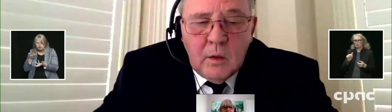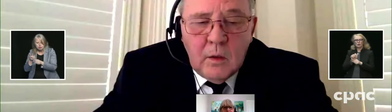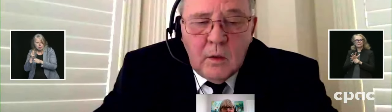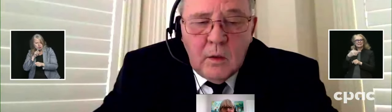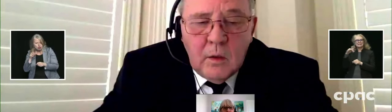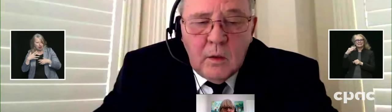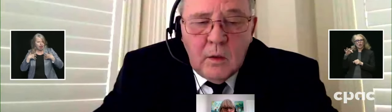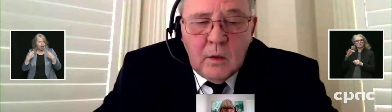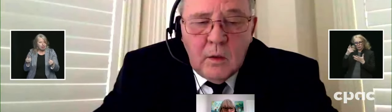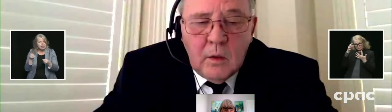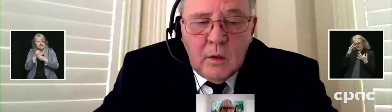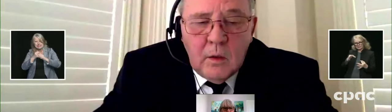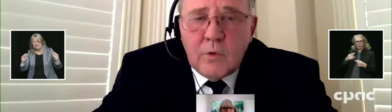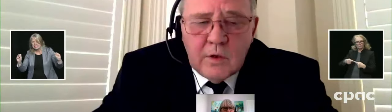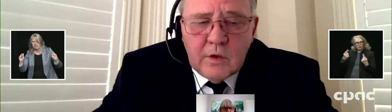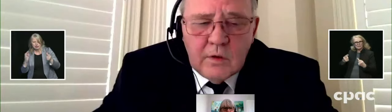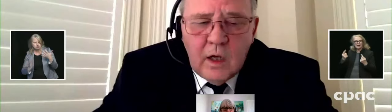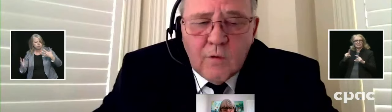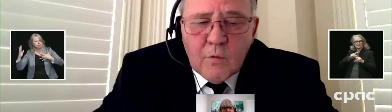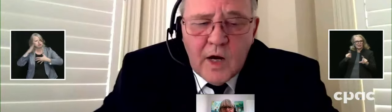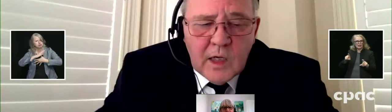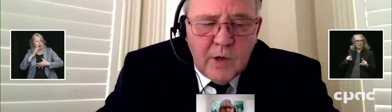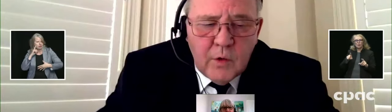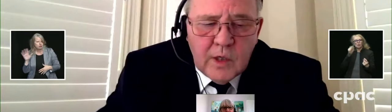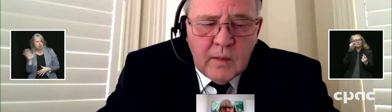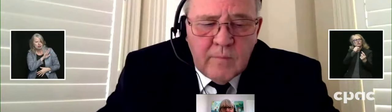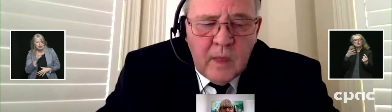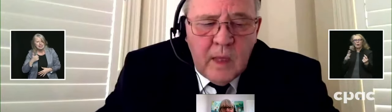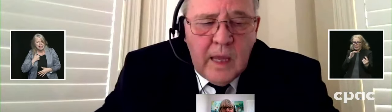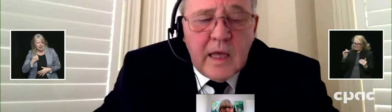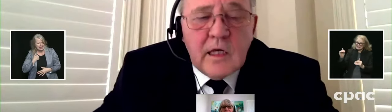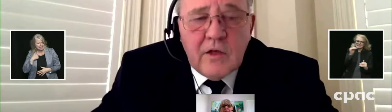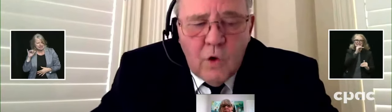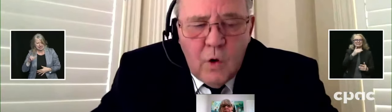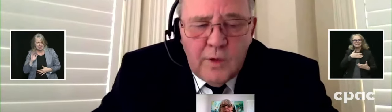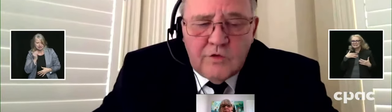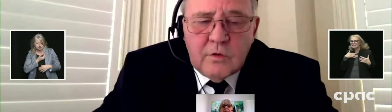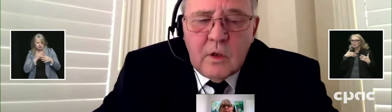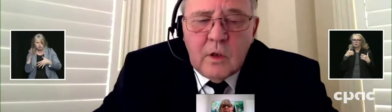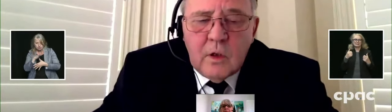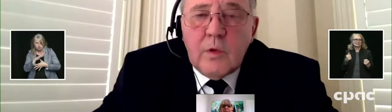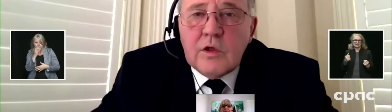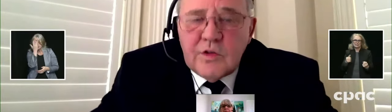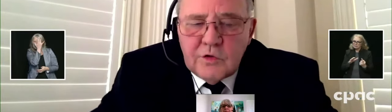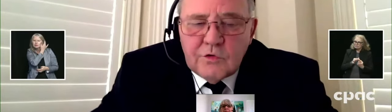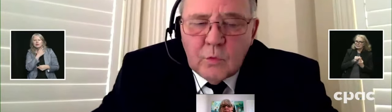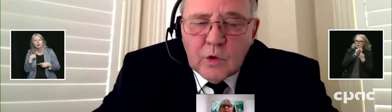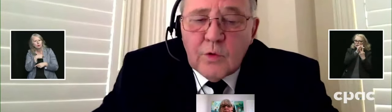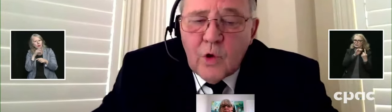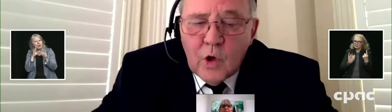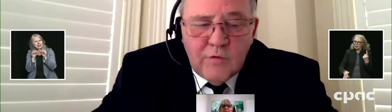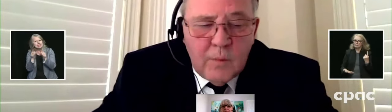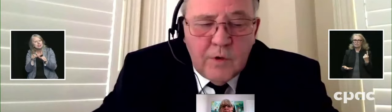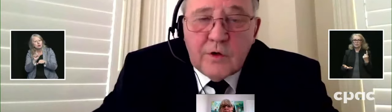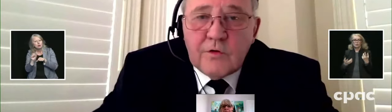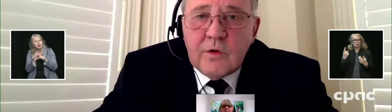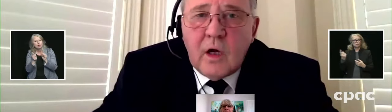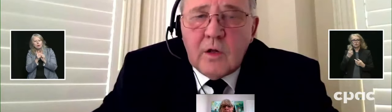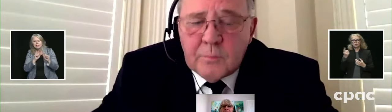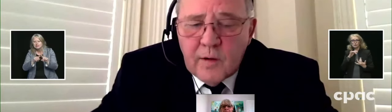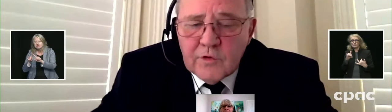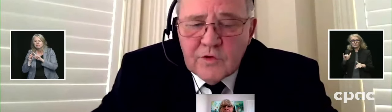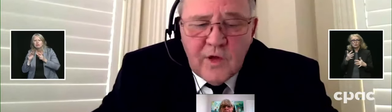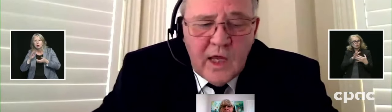security of Canadians as our most important and overriding priority. And as always, we'll continue to work with all of our